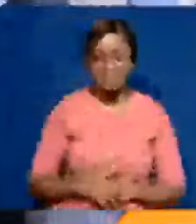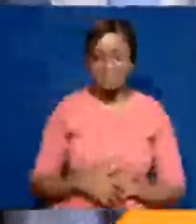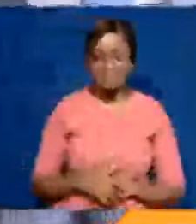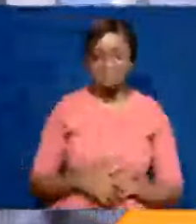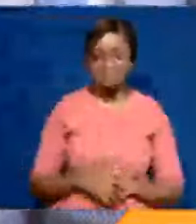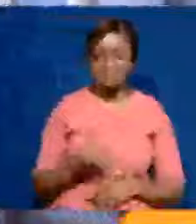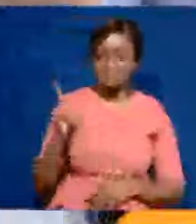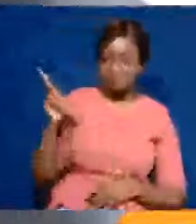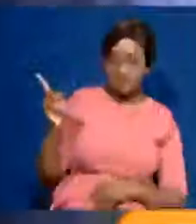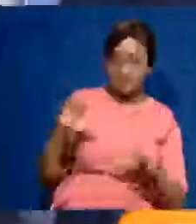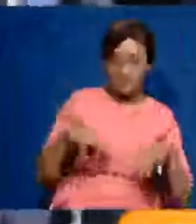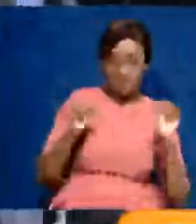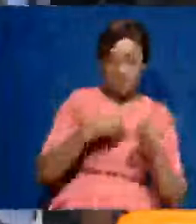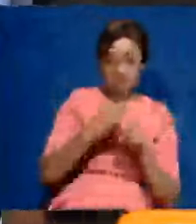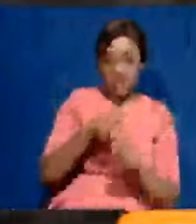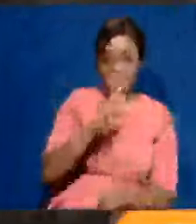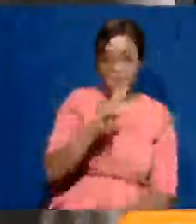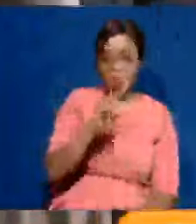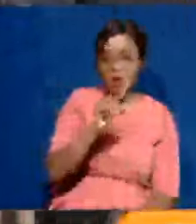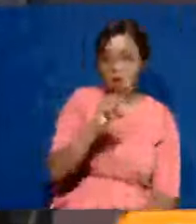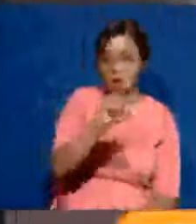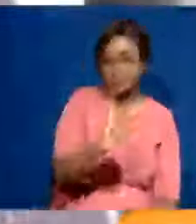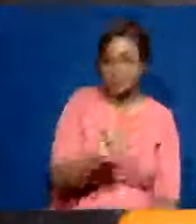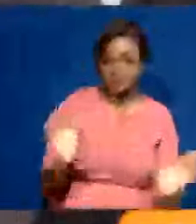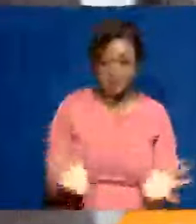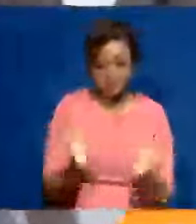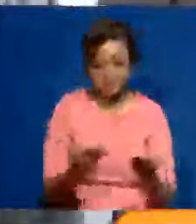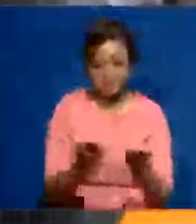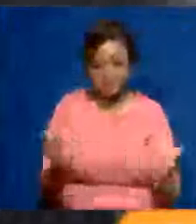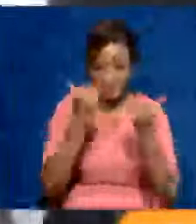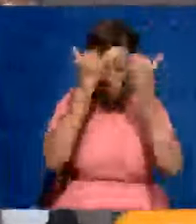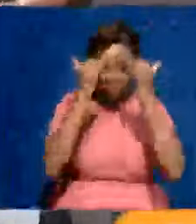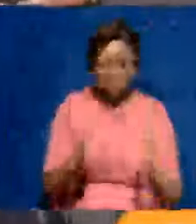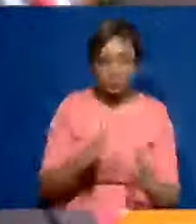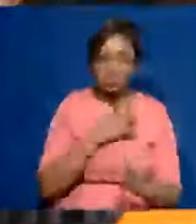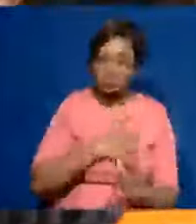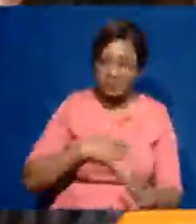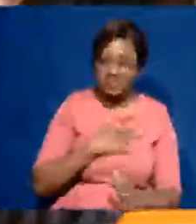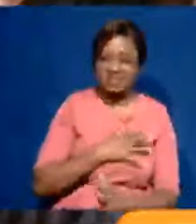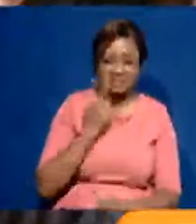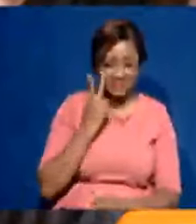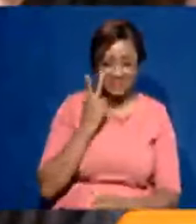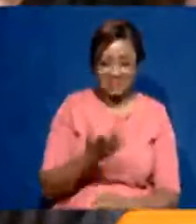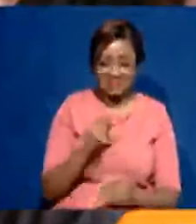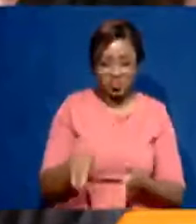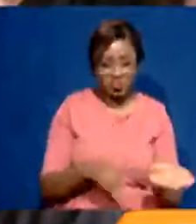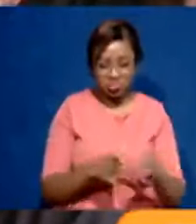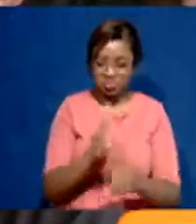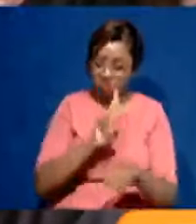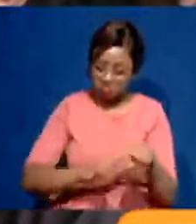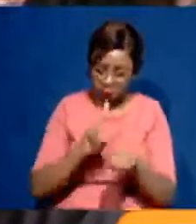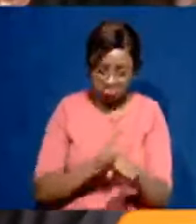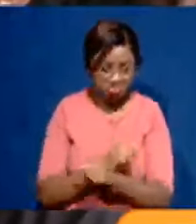Foundation Executive Chairman Dr. James Mwangi encouraged the learners to take full advantage of the scholarship and mentorship